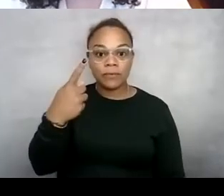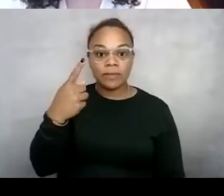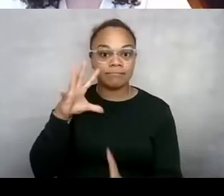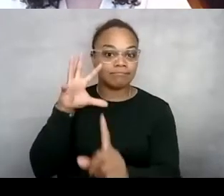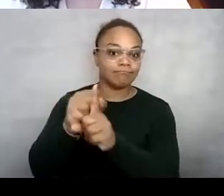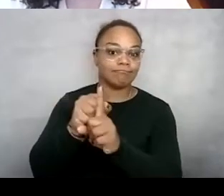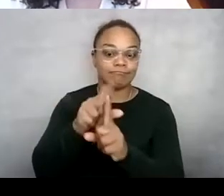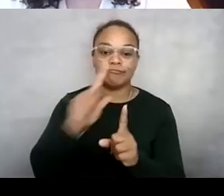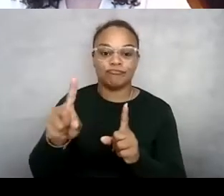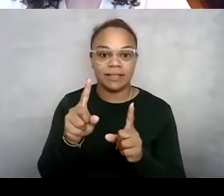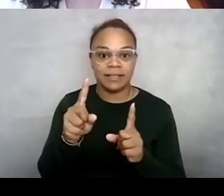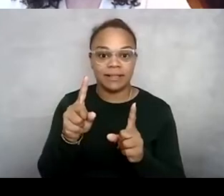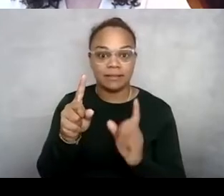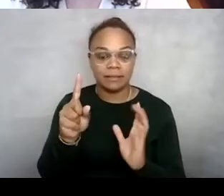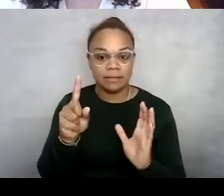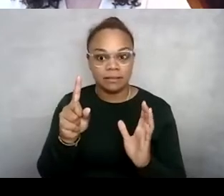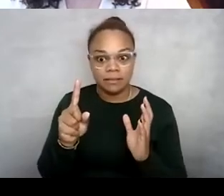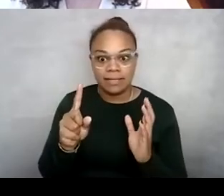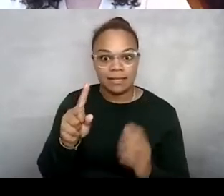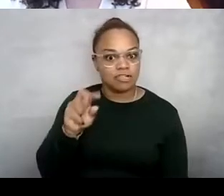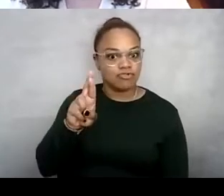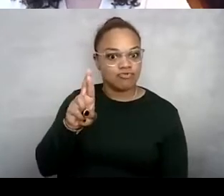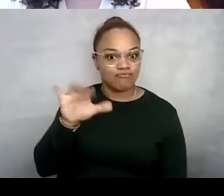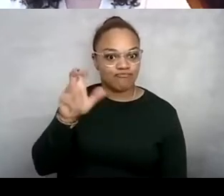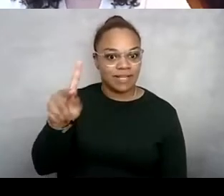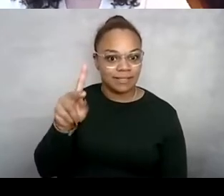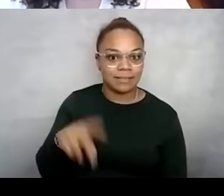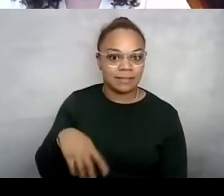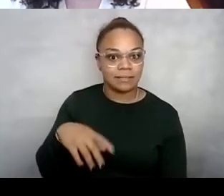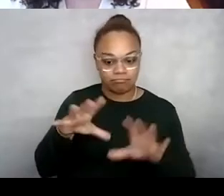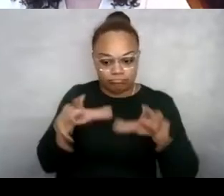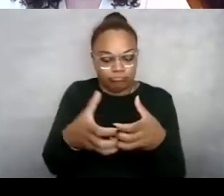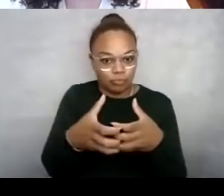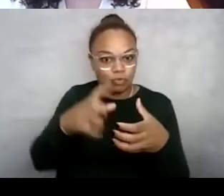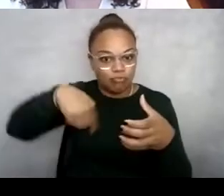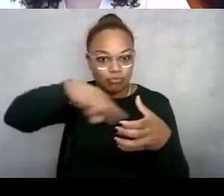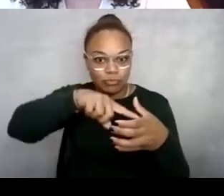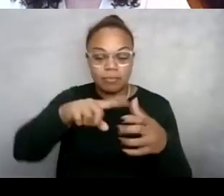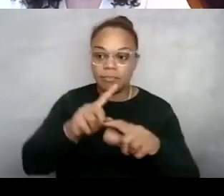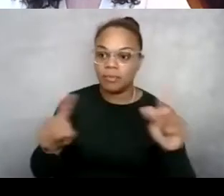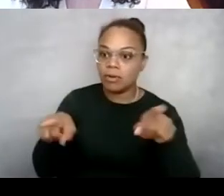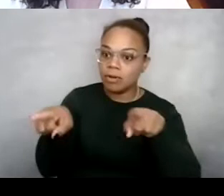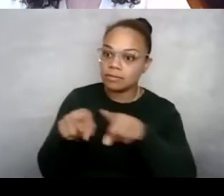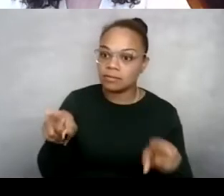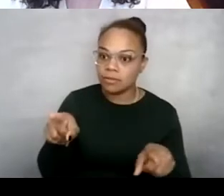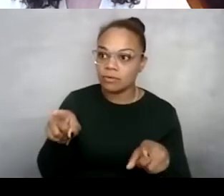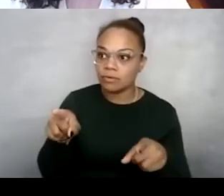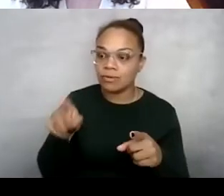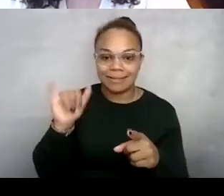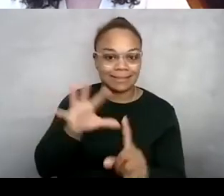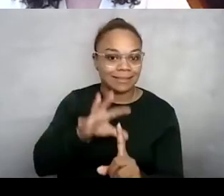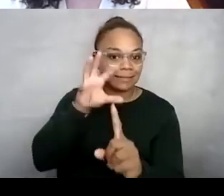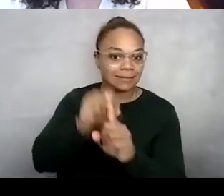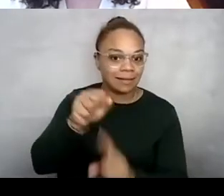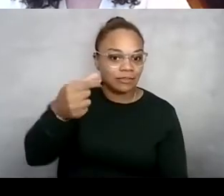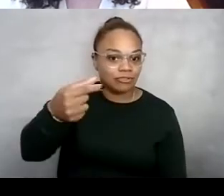very vulnerable population, it is also an assault on gender, and